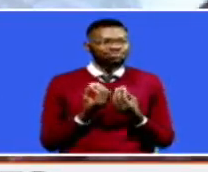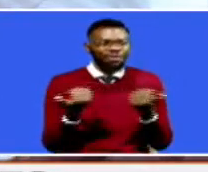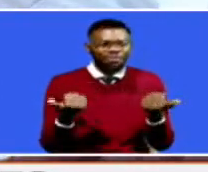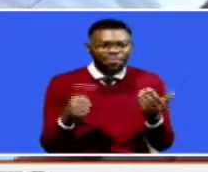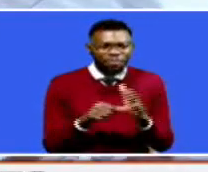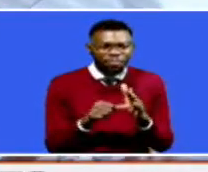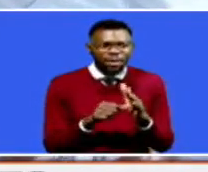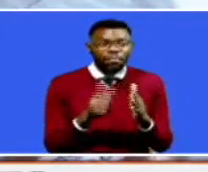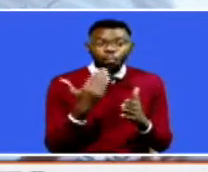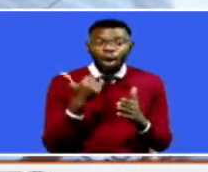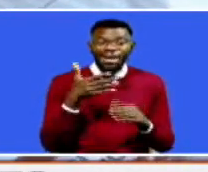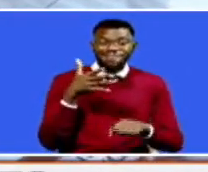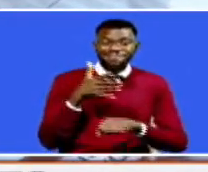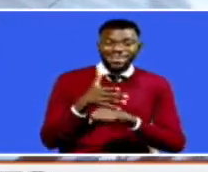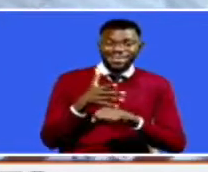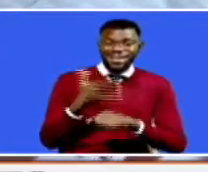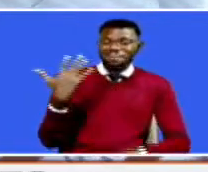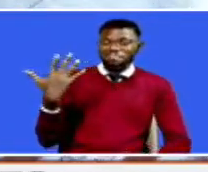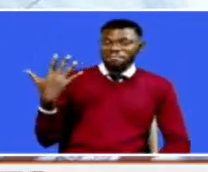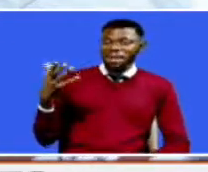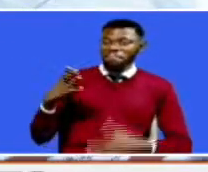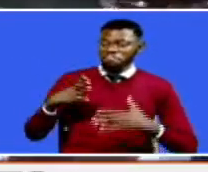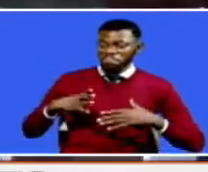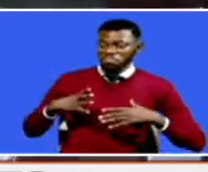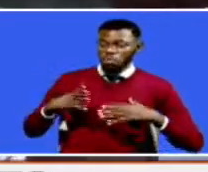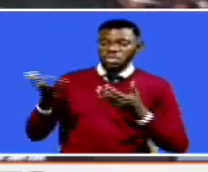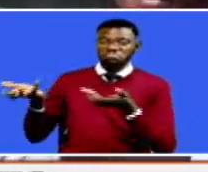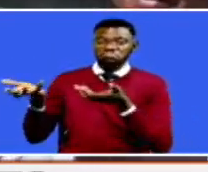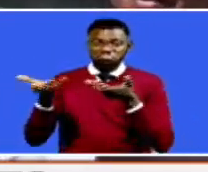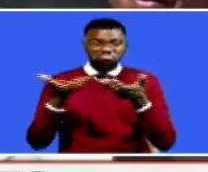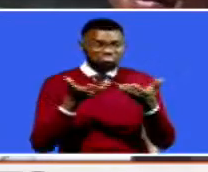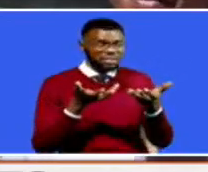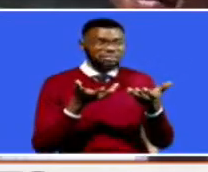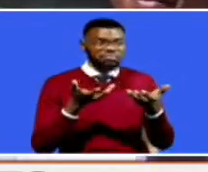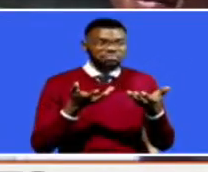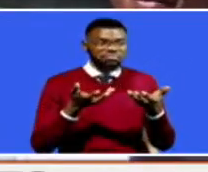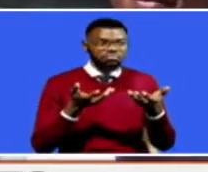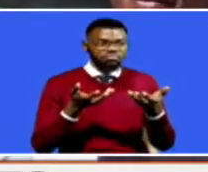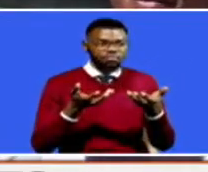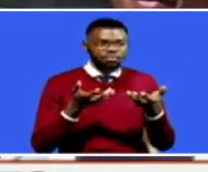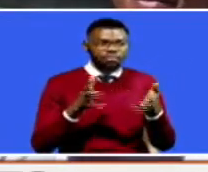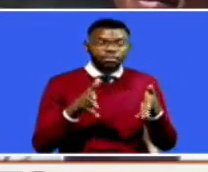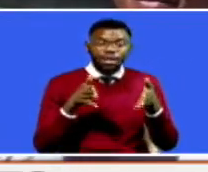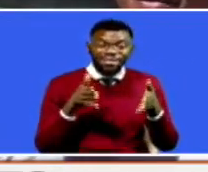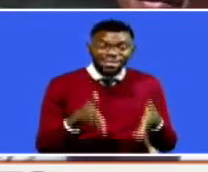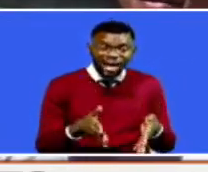advantage of by fake exam paper traffickers. This time they have been neutralized.